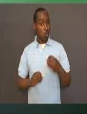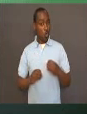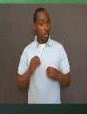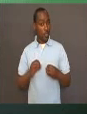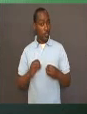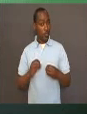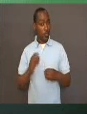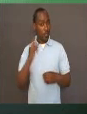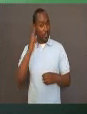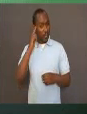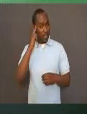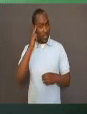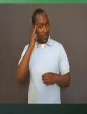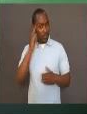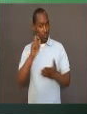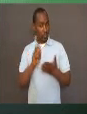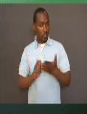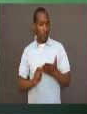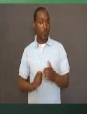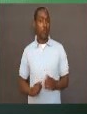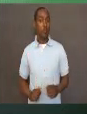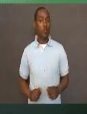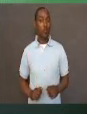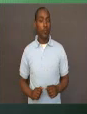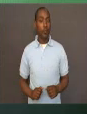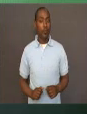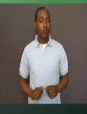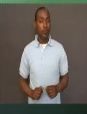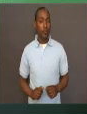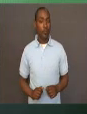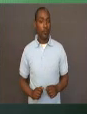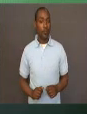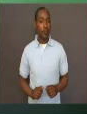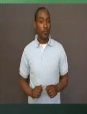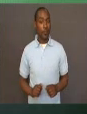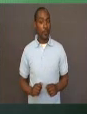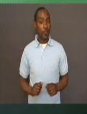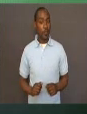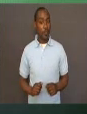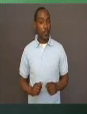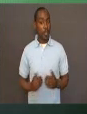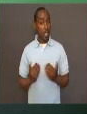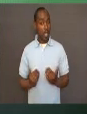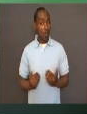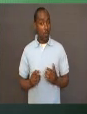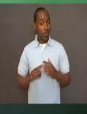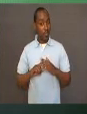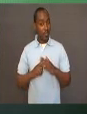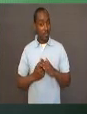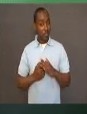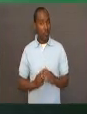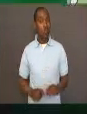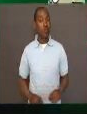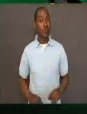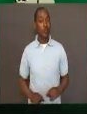that microorganisms can be found. Please, begin now.